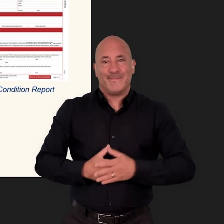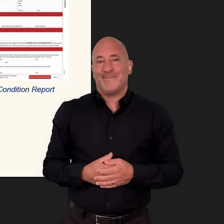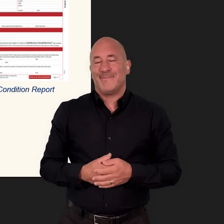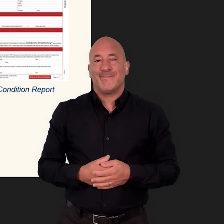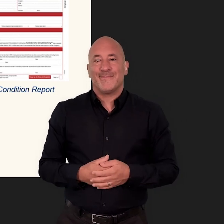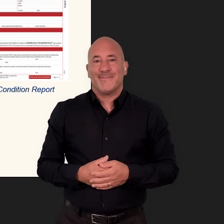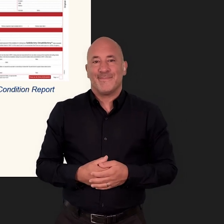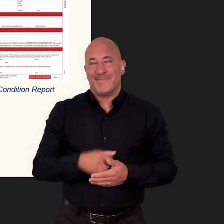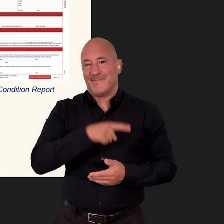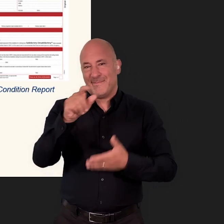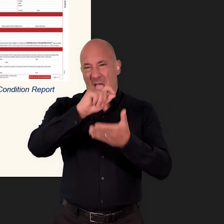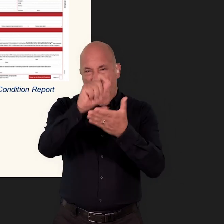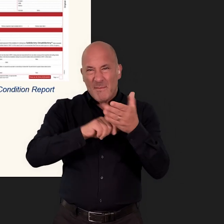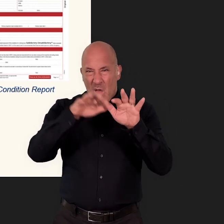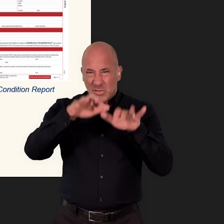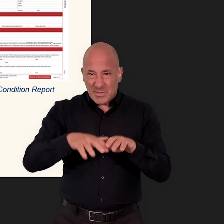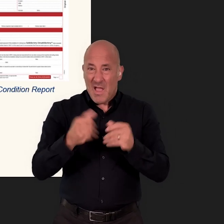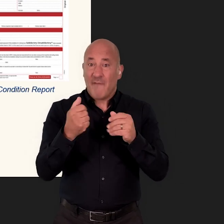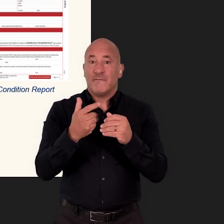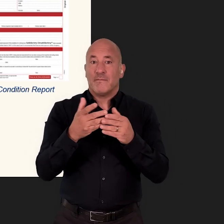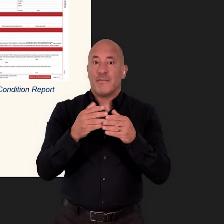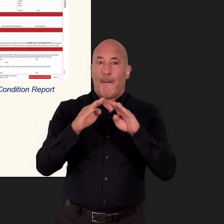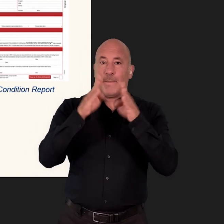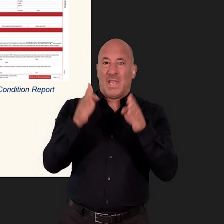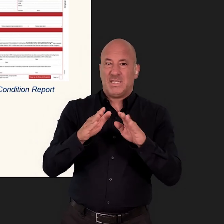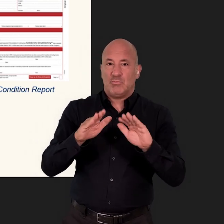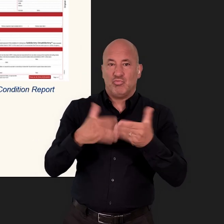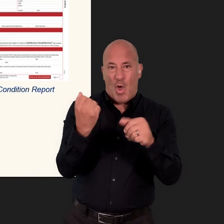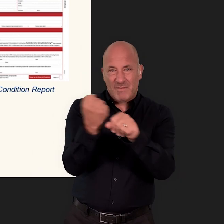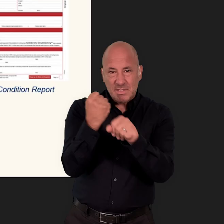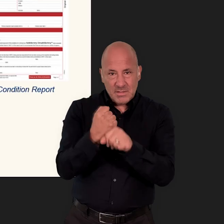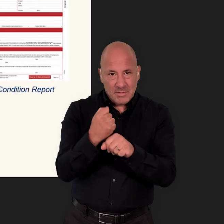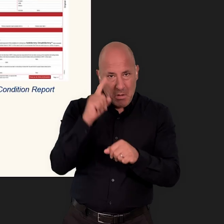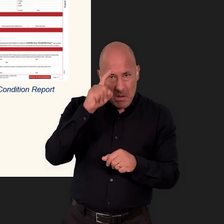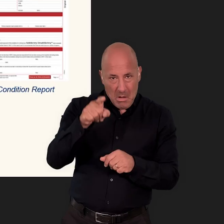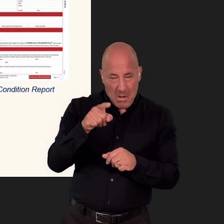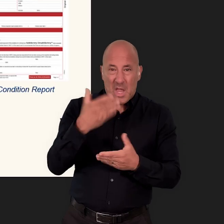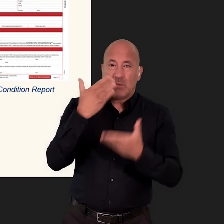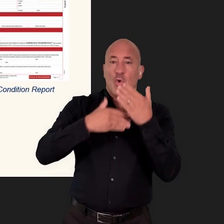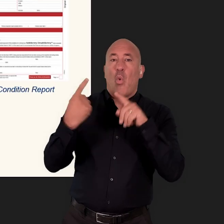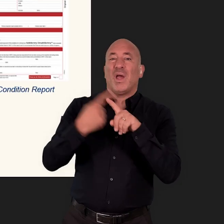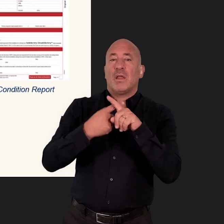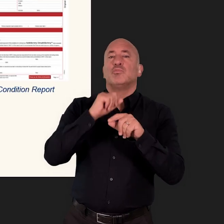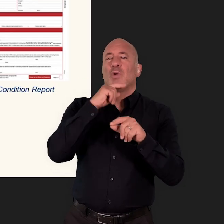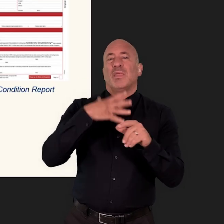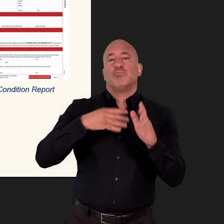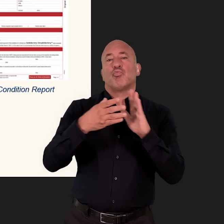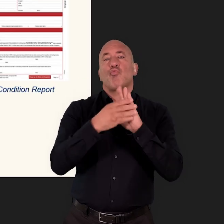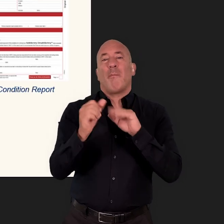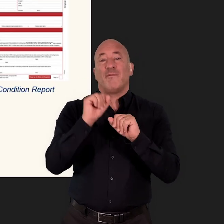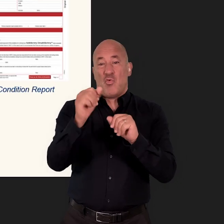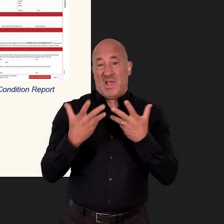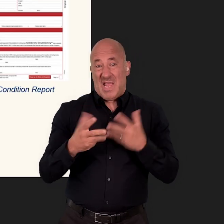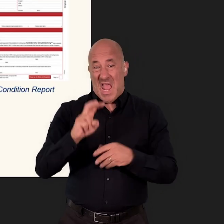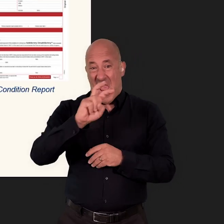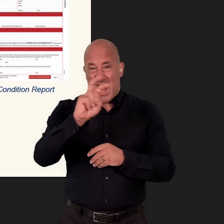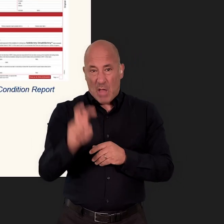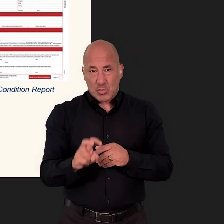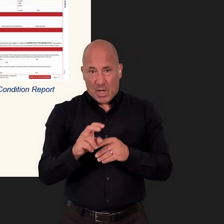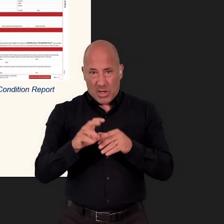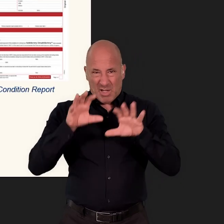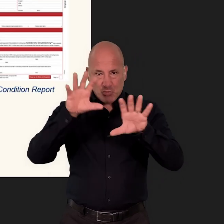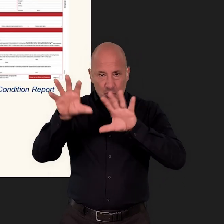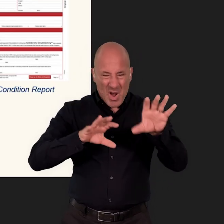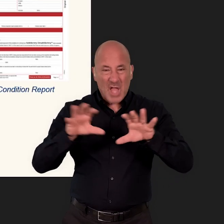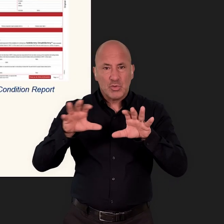offer. For applications which include building services proposals, Historic England will request copies of the